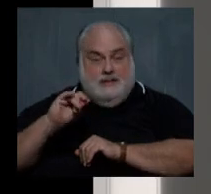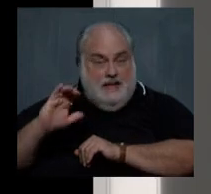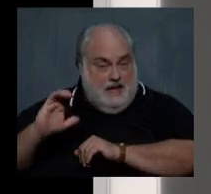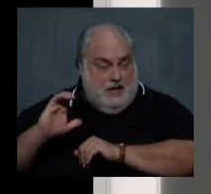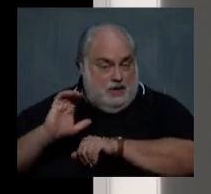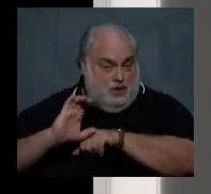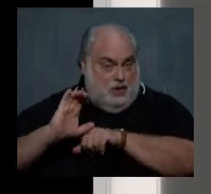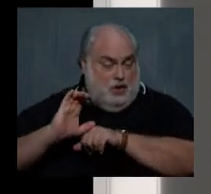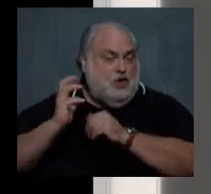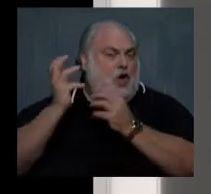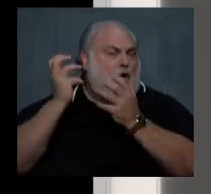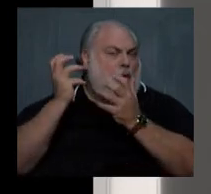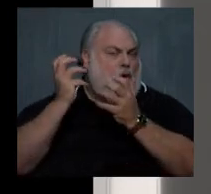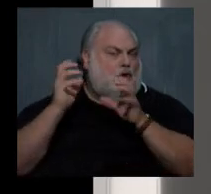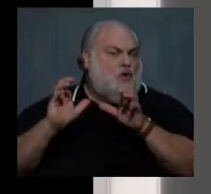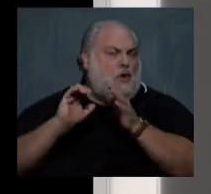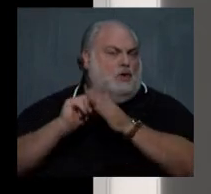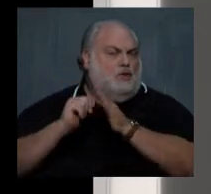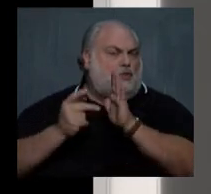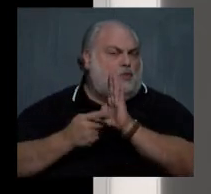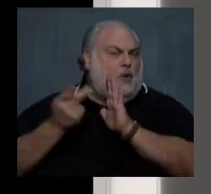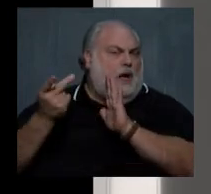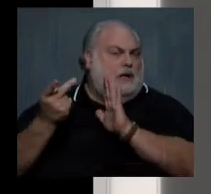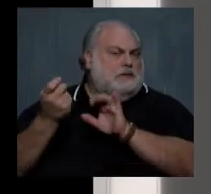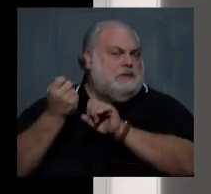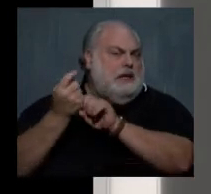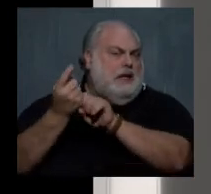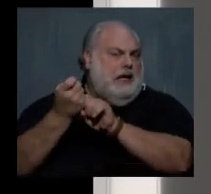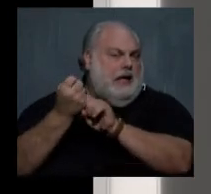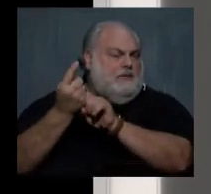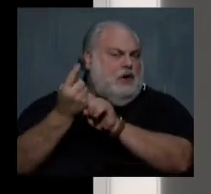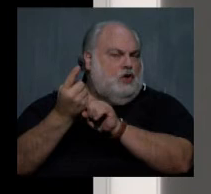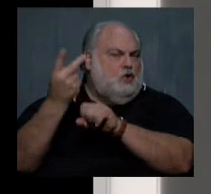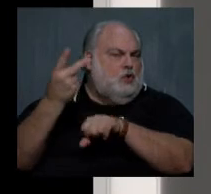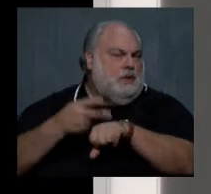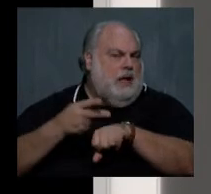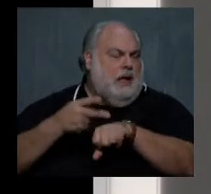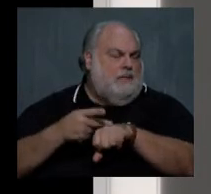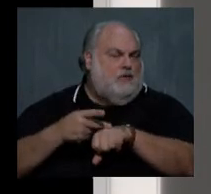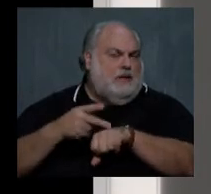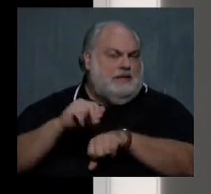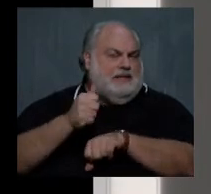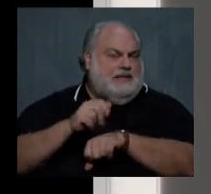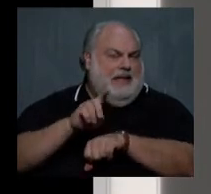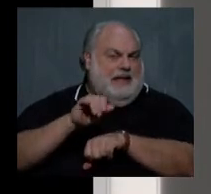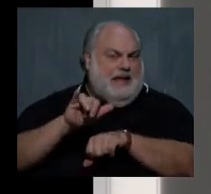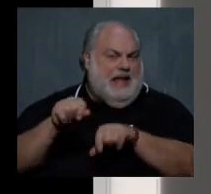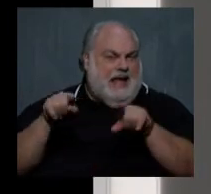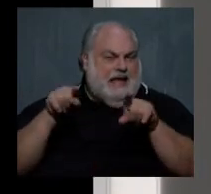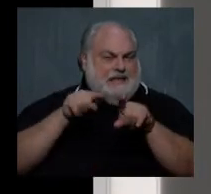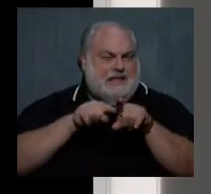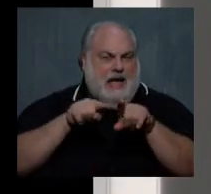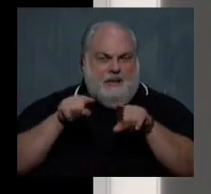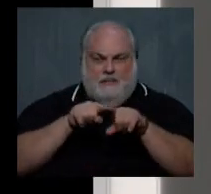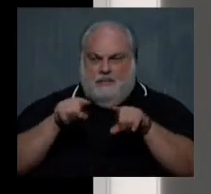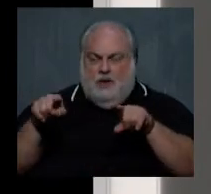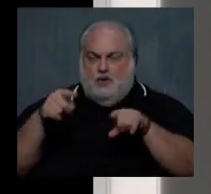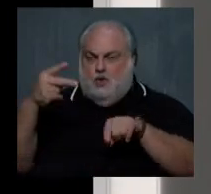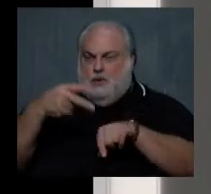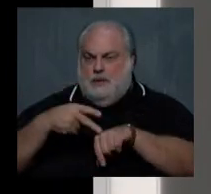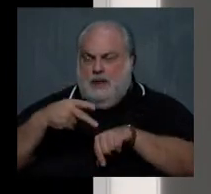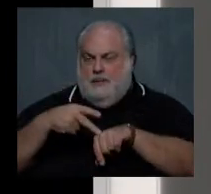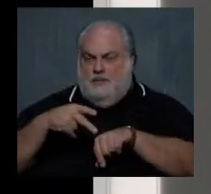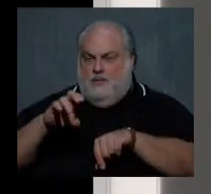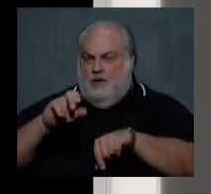to do this for twice a year for 2 10-day periods, for twice a year for